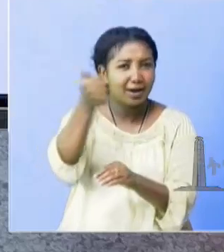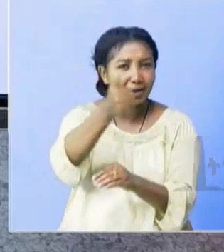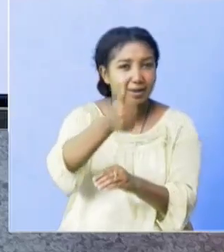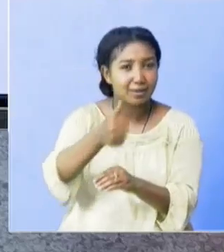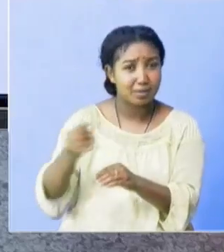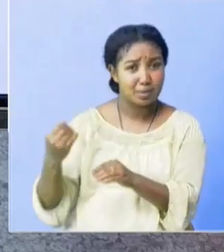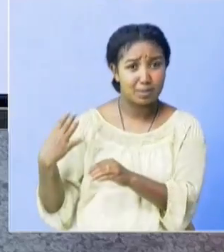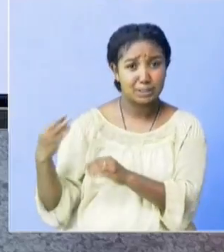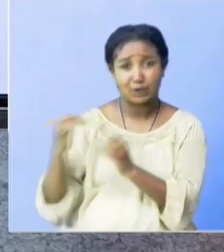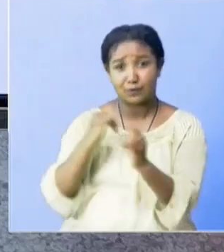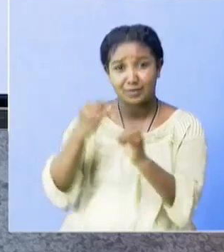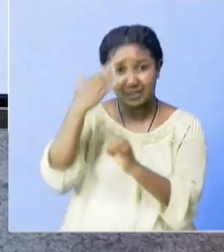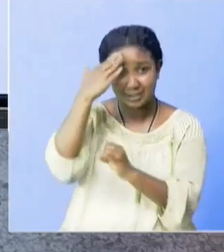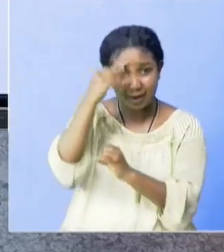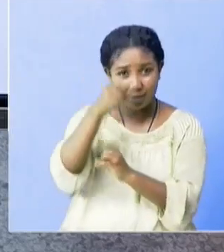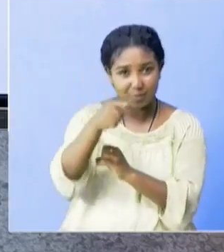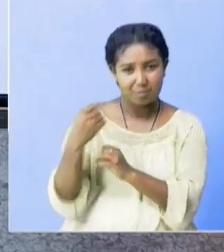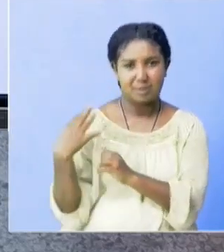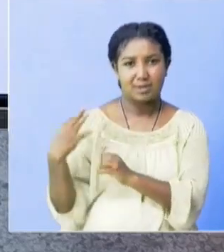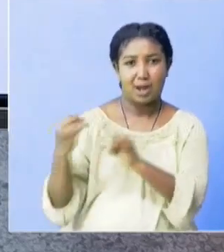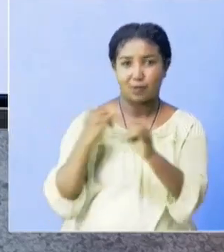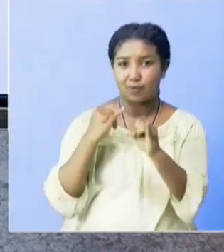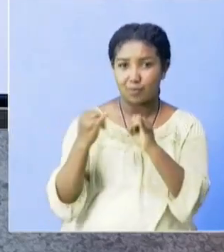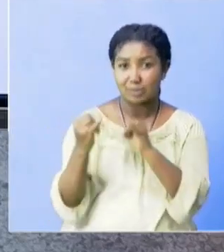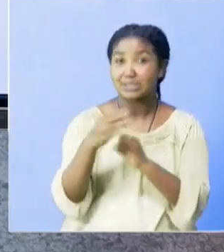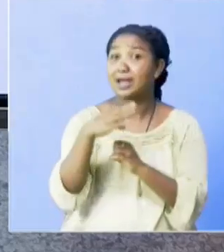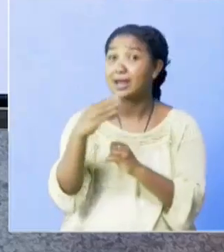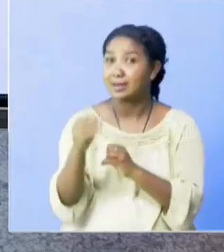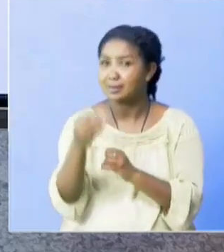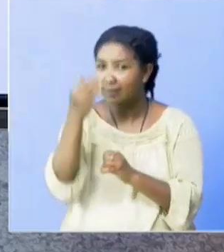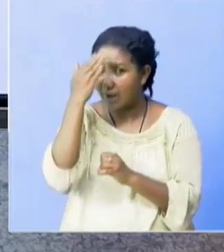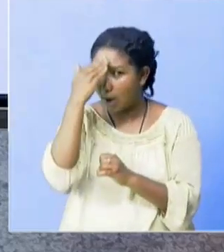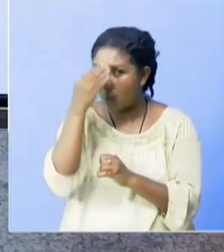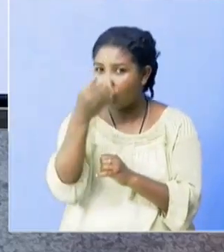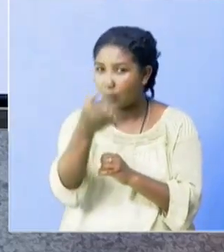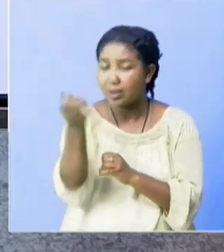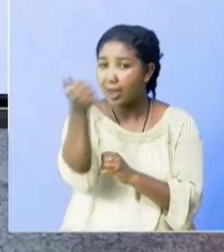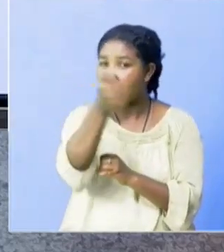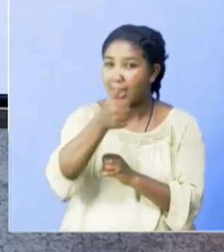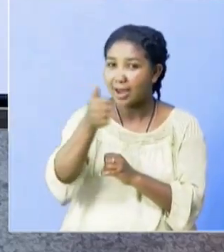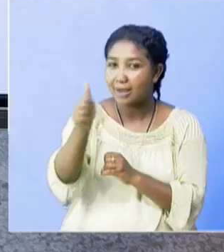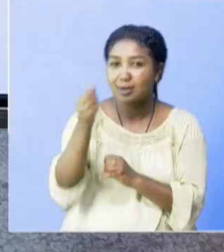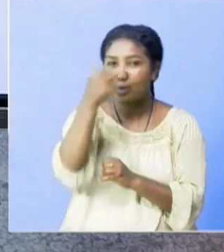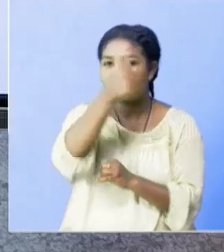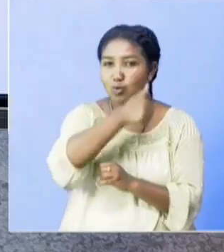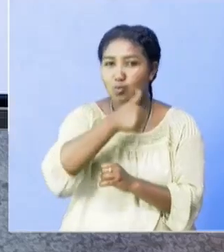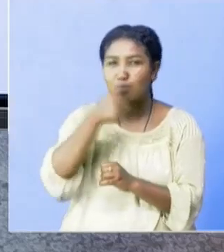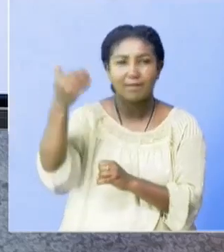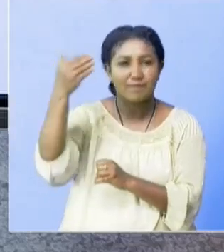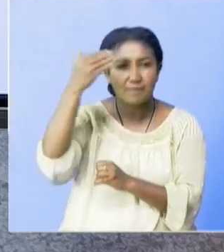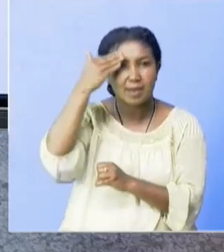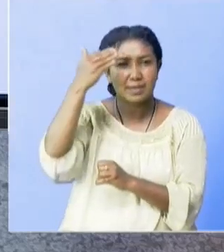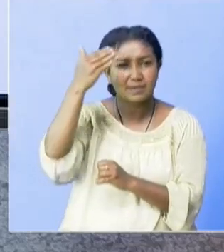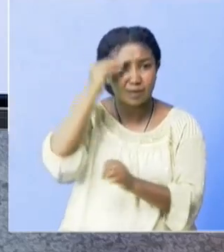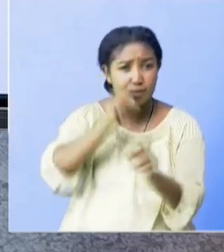personal information? And also, do you know any Ethiopian